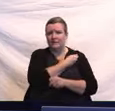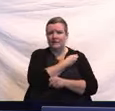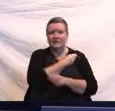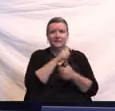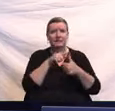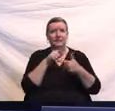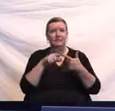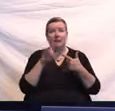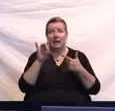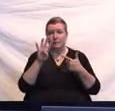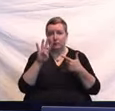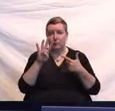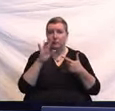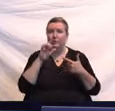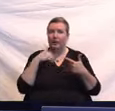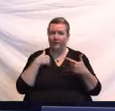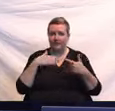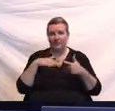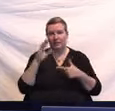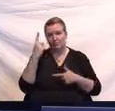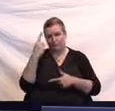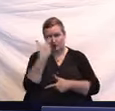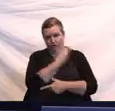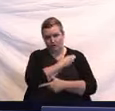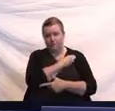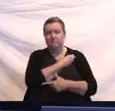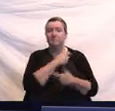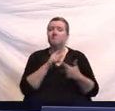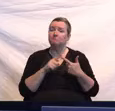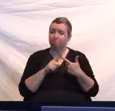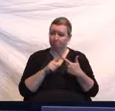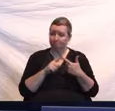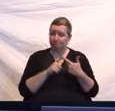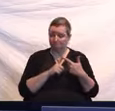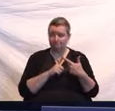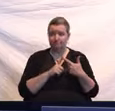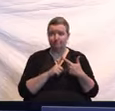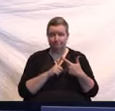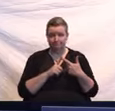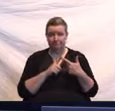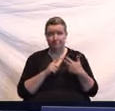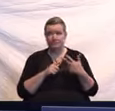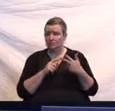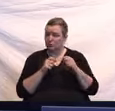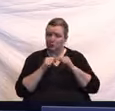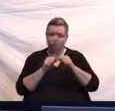with at least 1 dose of vaccine. While we work to increase the vaccination